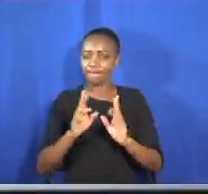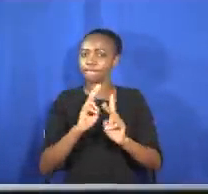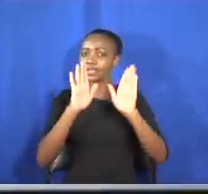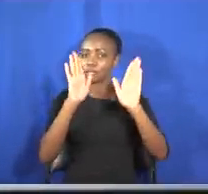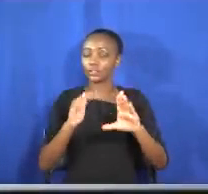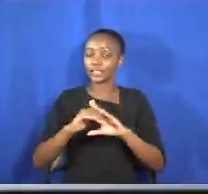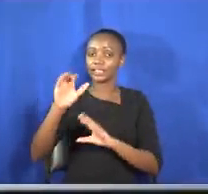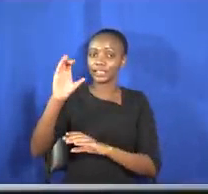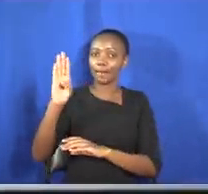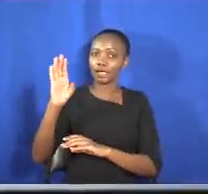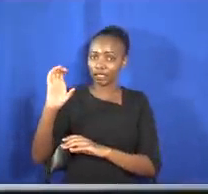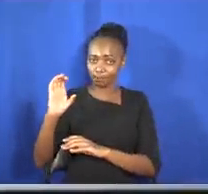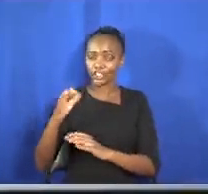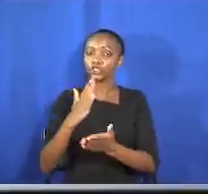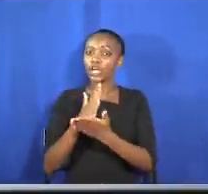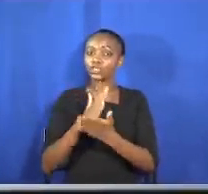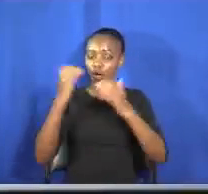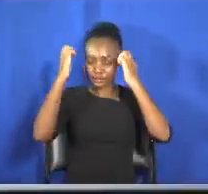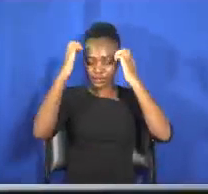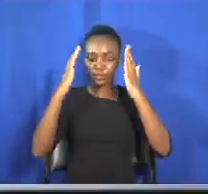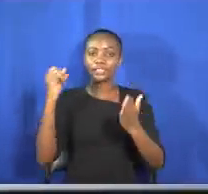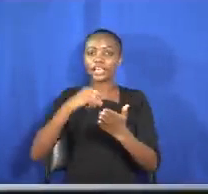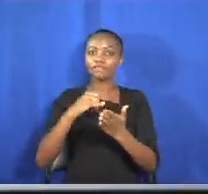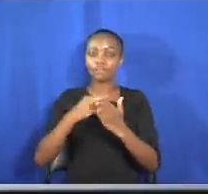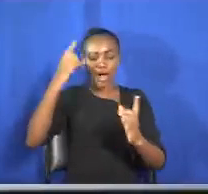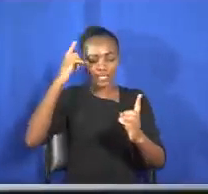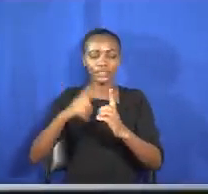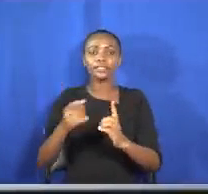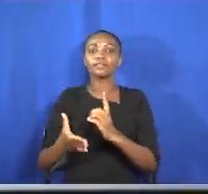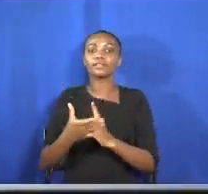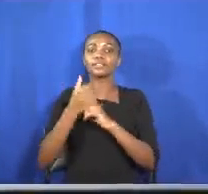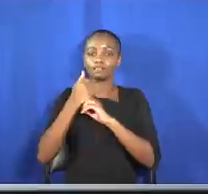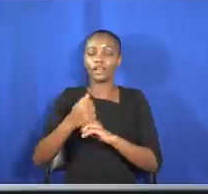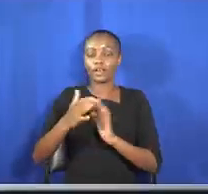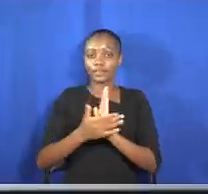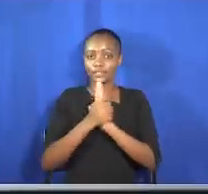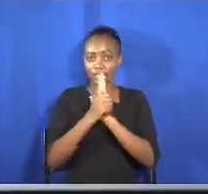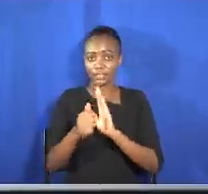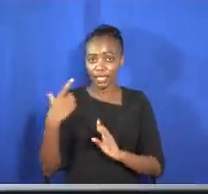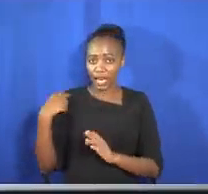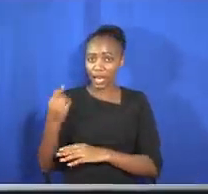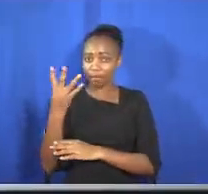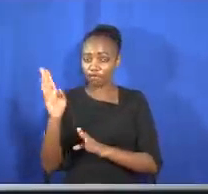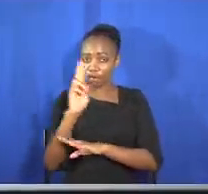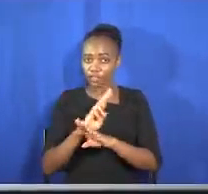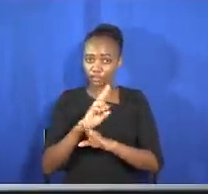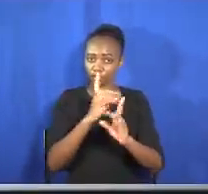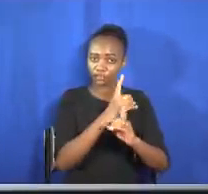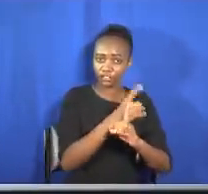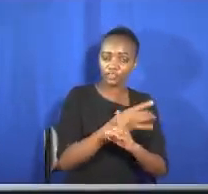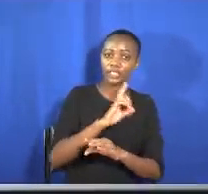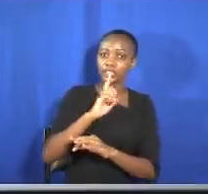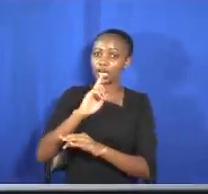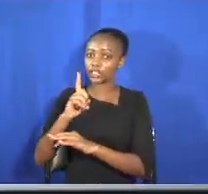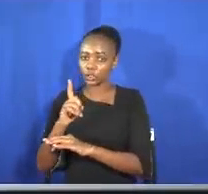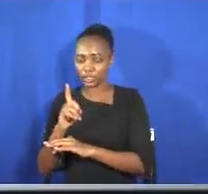engagement is very, very key in CBC. That the learner is involved entirely until they acquire the skill. Number 4, the use of a variety